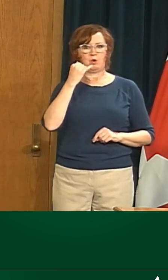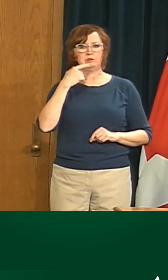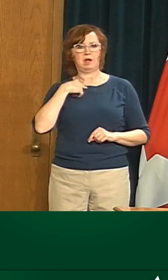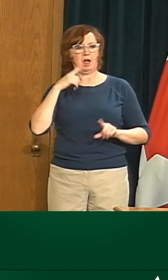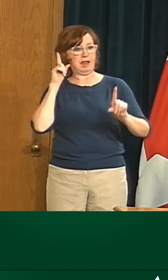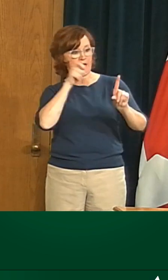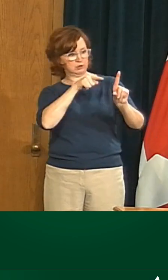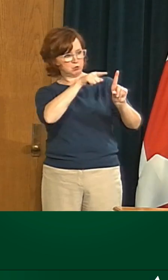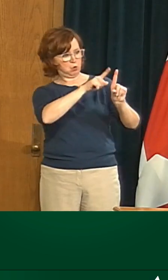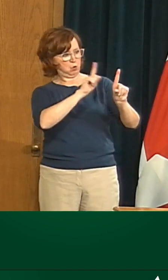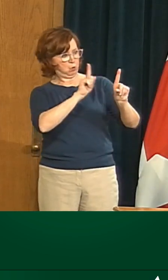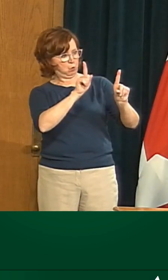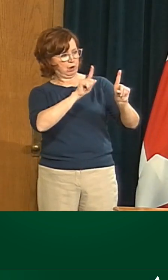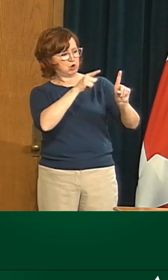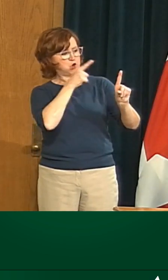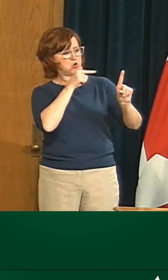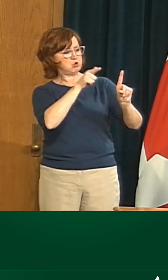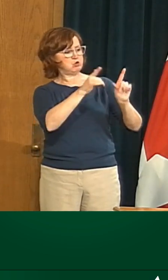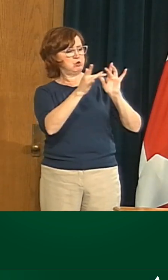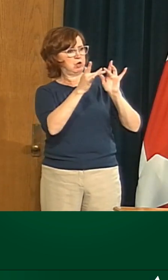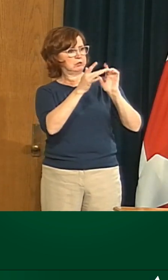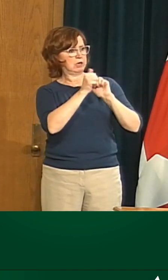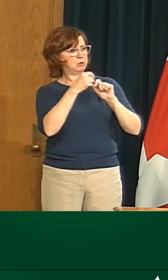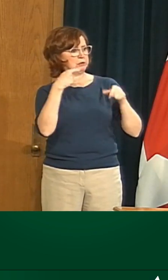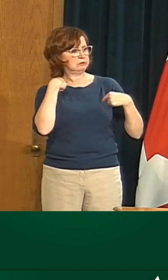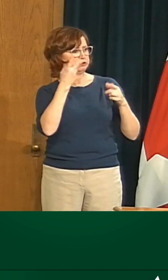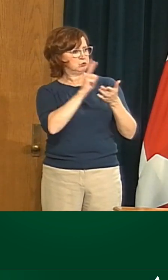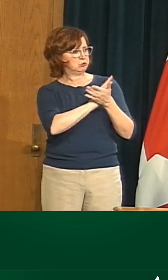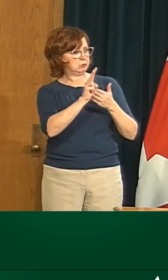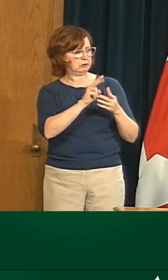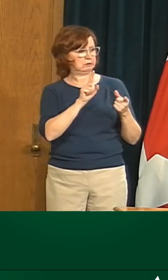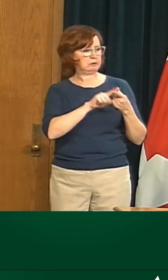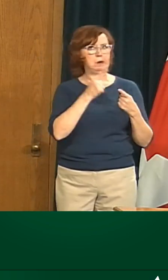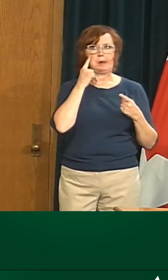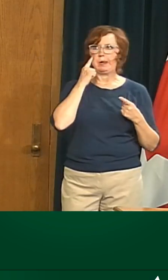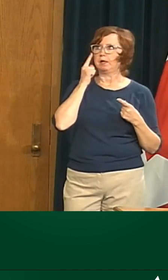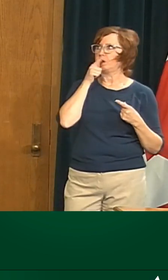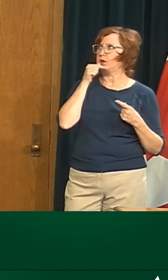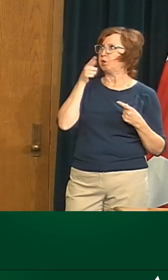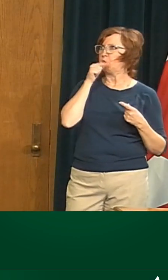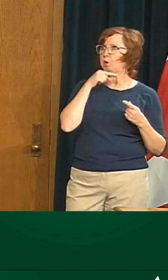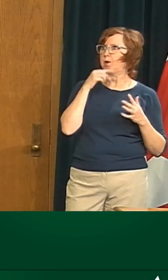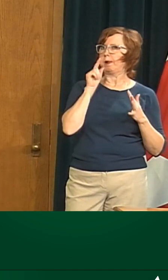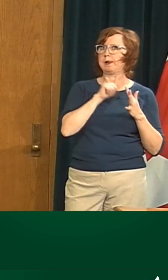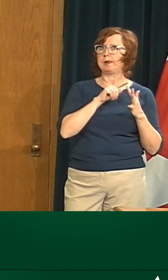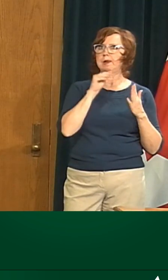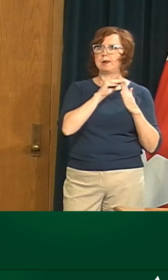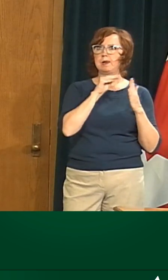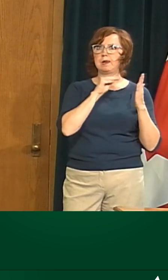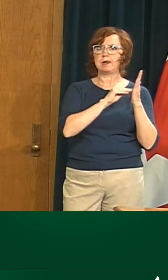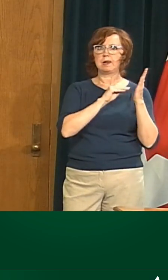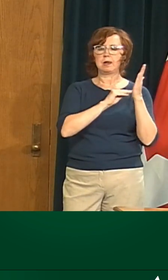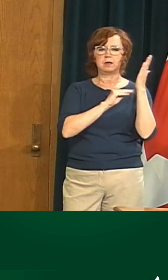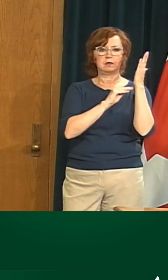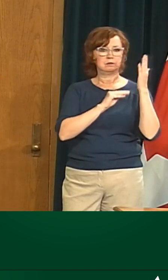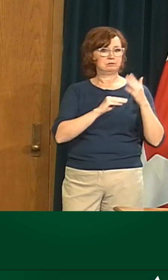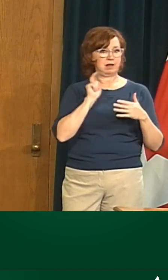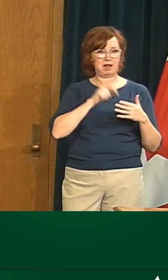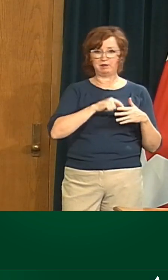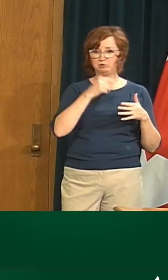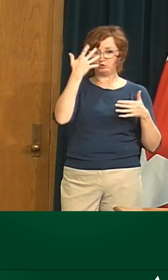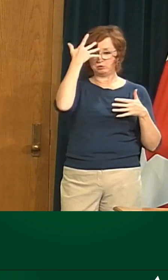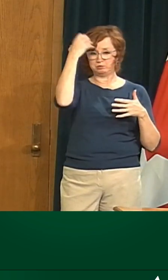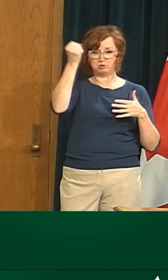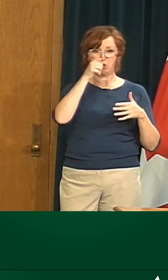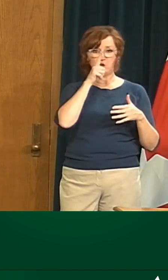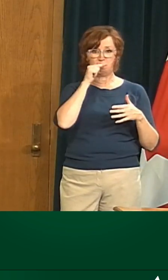that, okay, did I come closer than 2 meters to anyone outside my household where I could not have? But as long